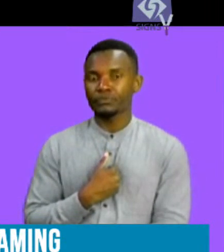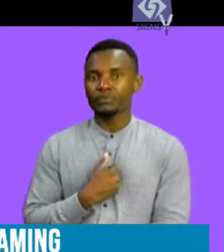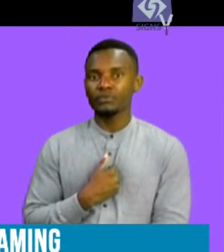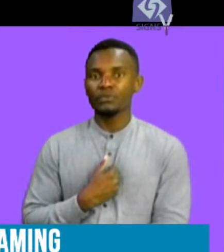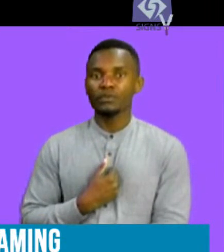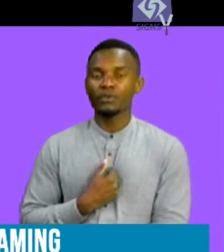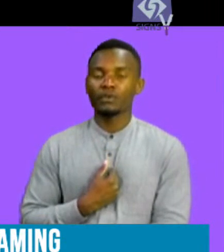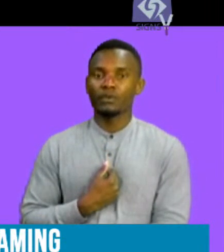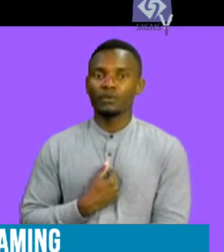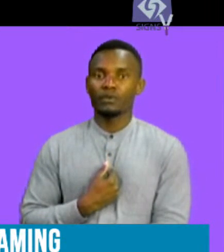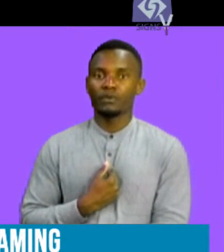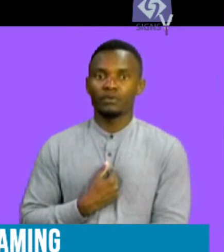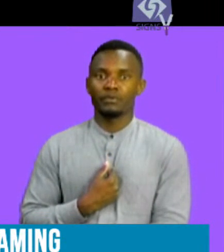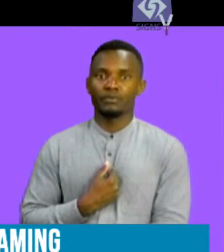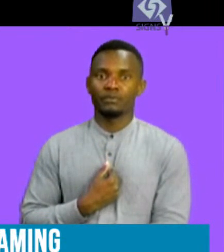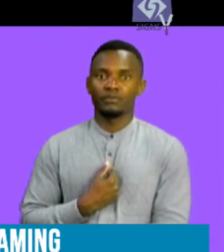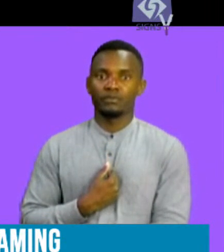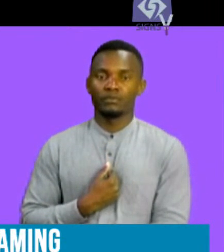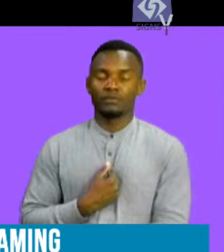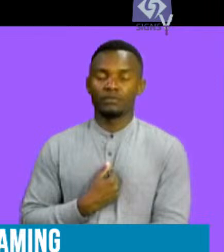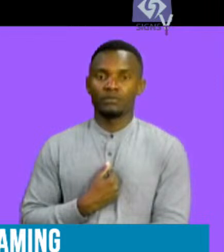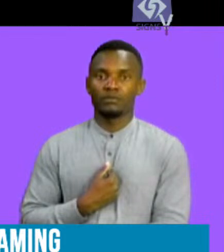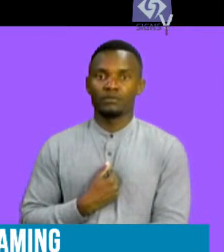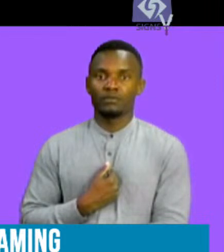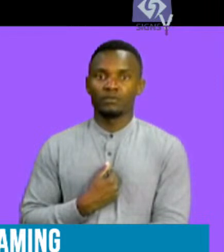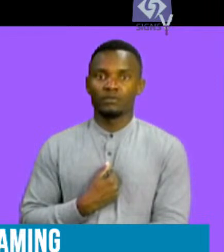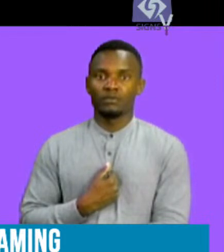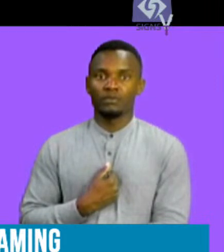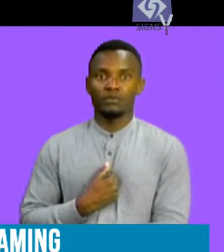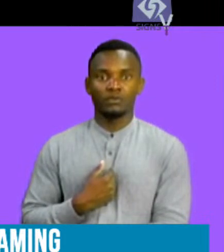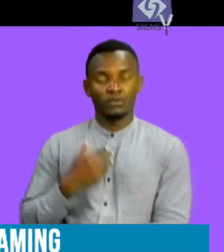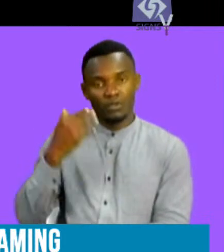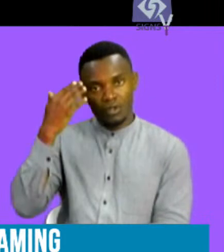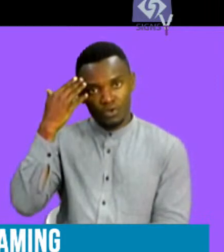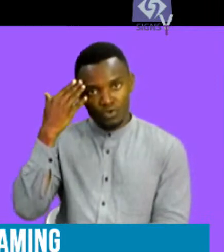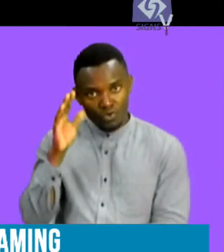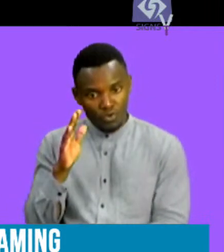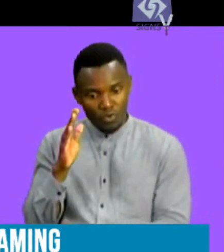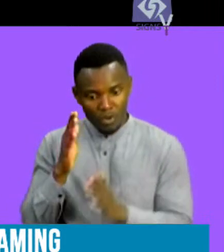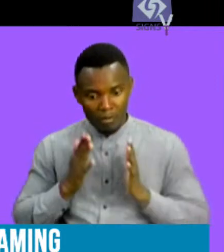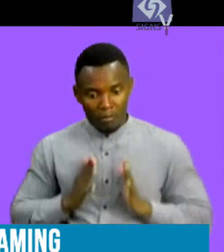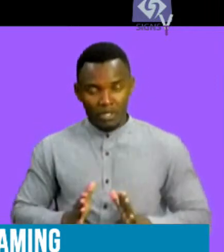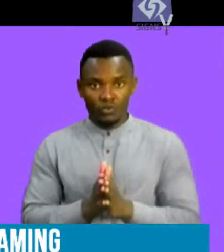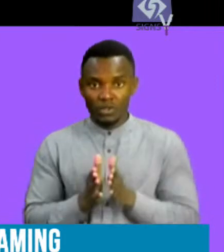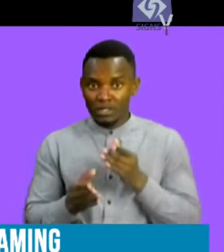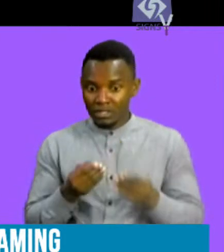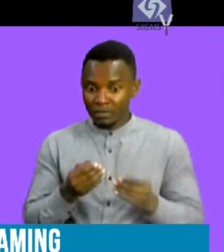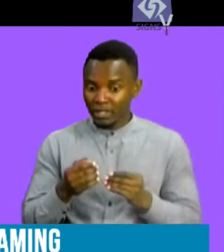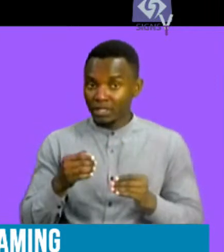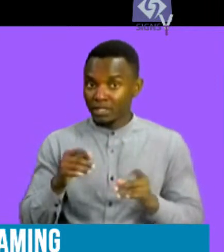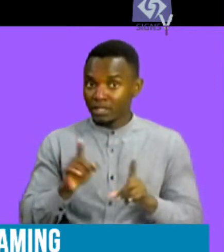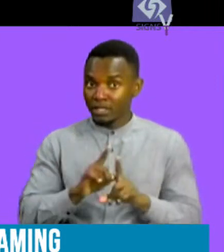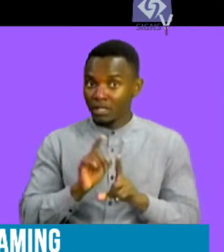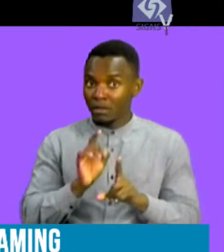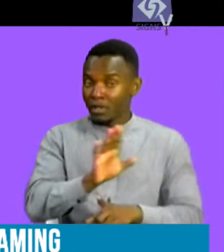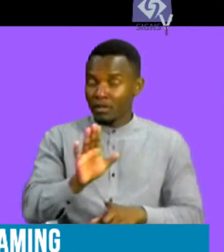they're not realizing that persons with disabilities also have their own needs in terms of